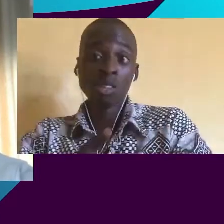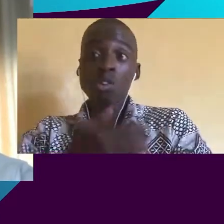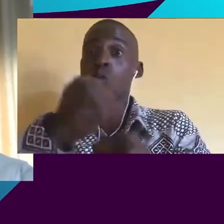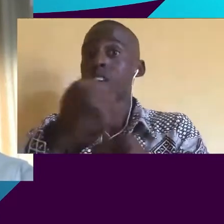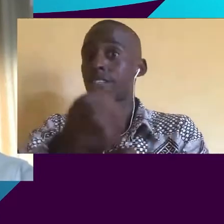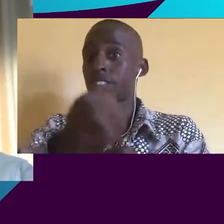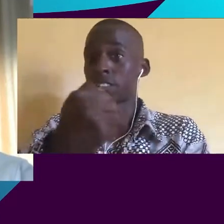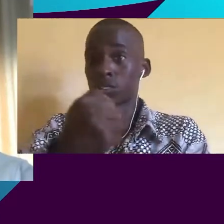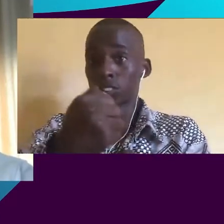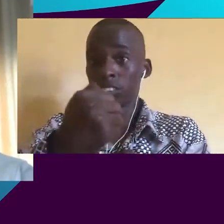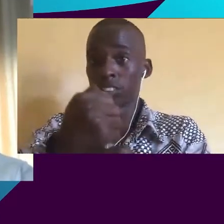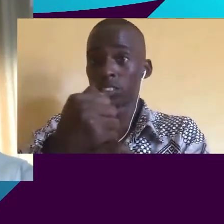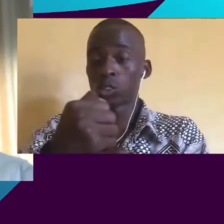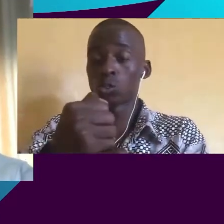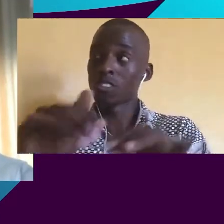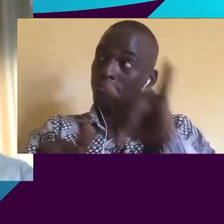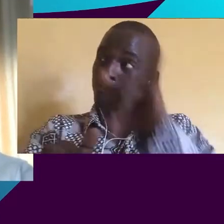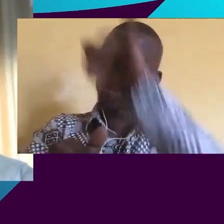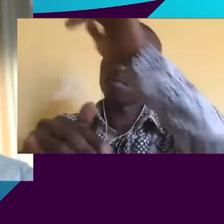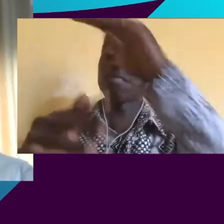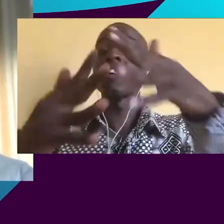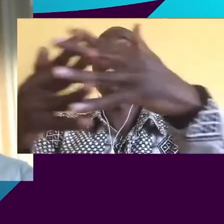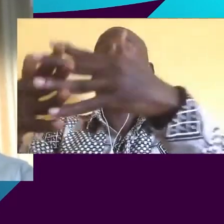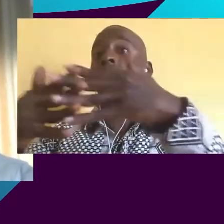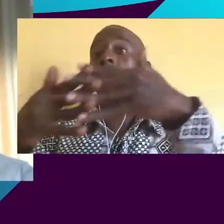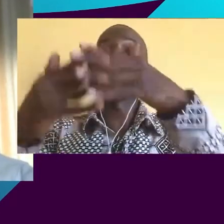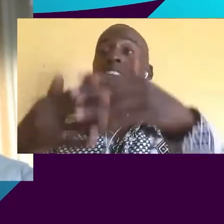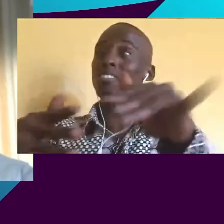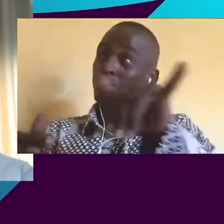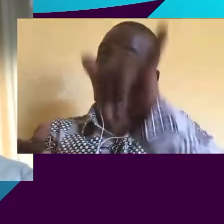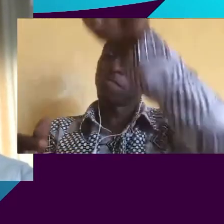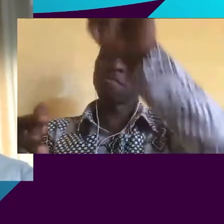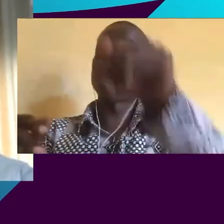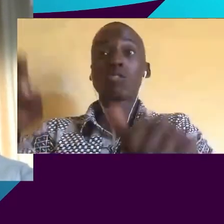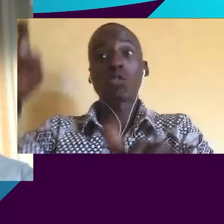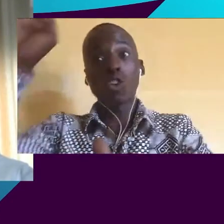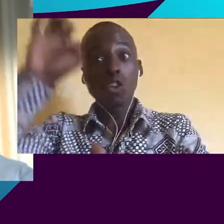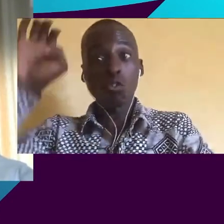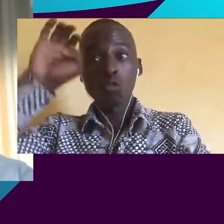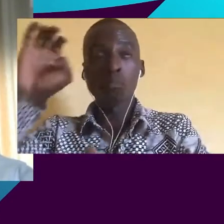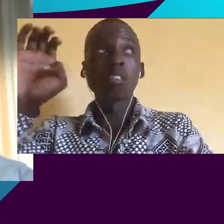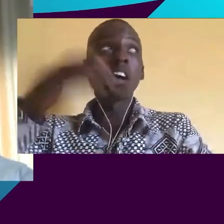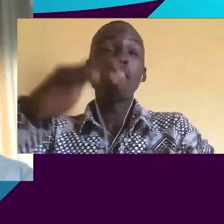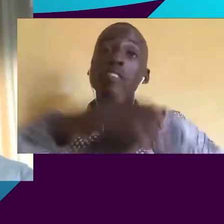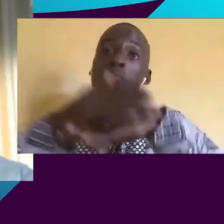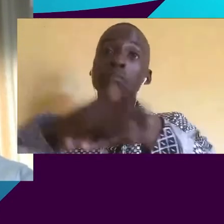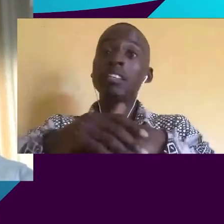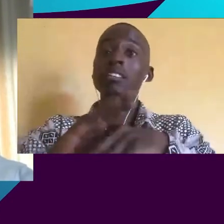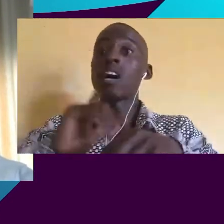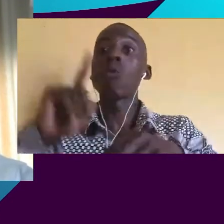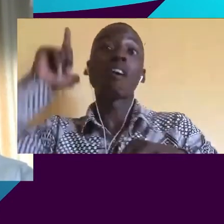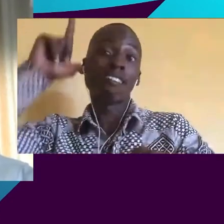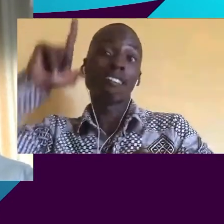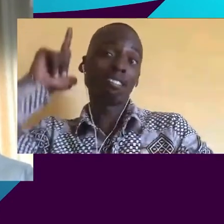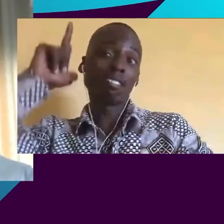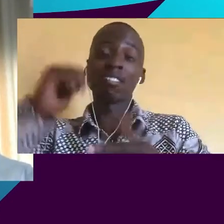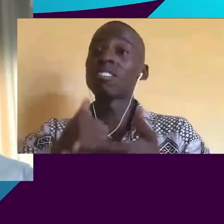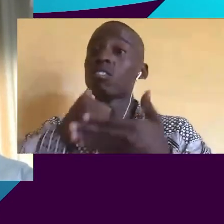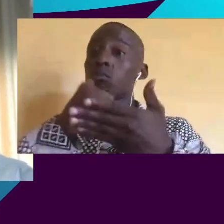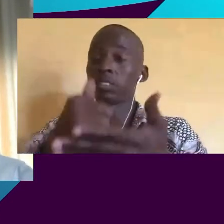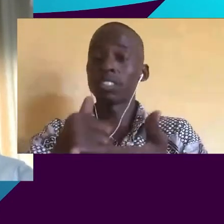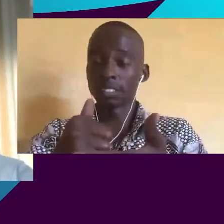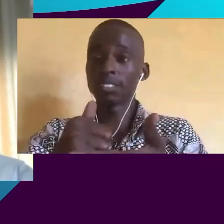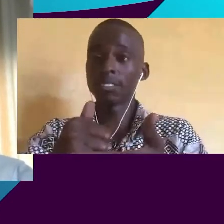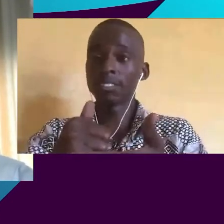United States, to Europe. Now they are switching to Europe, having played in our league. They are now switching to Europe, to USA. Some of